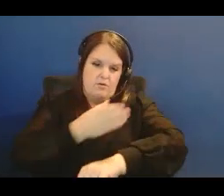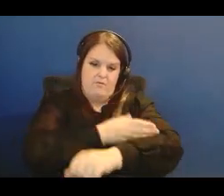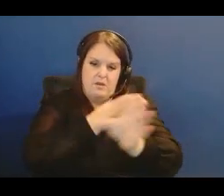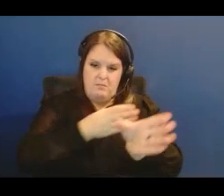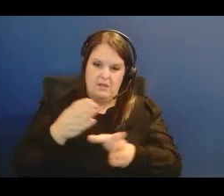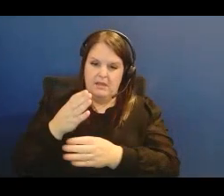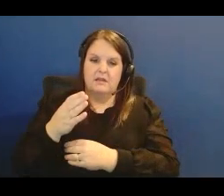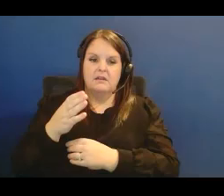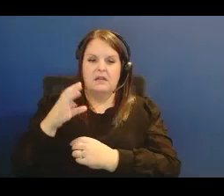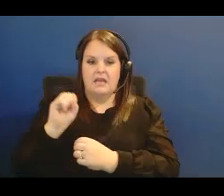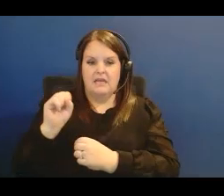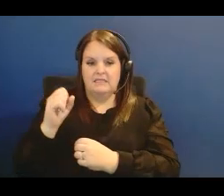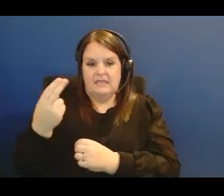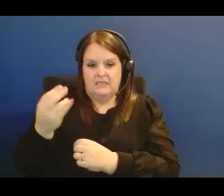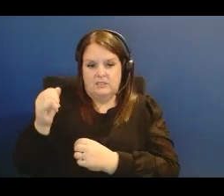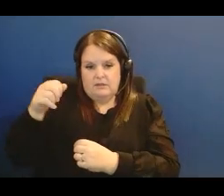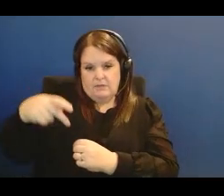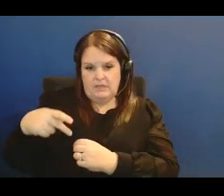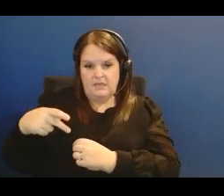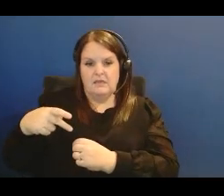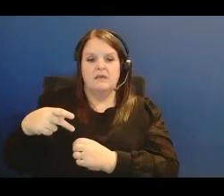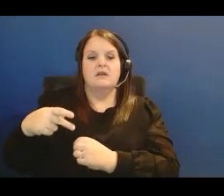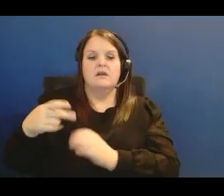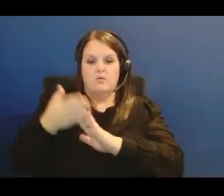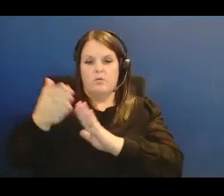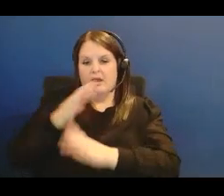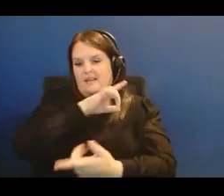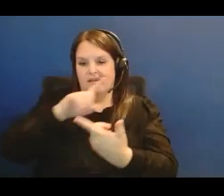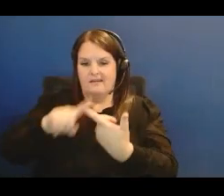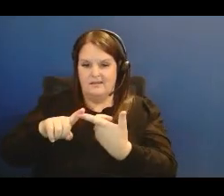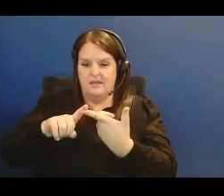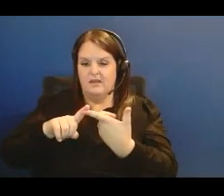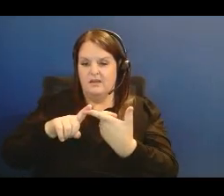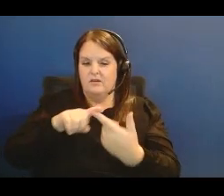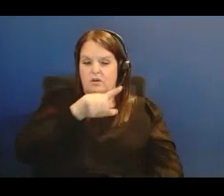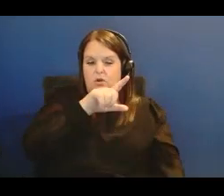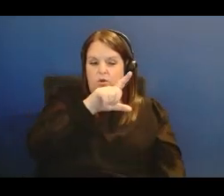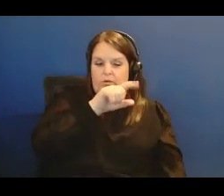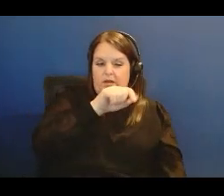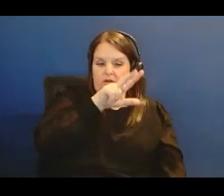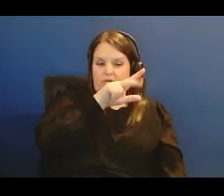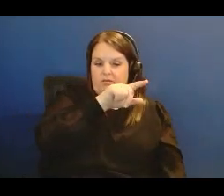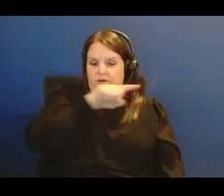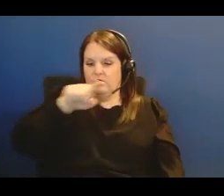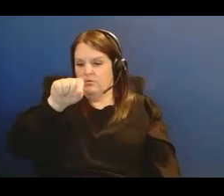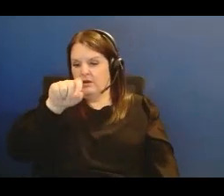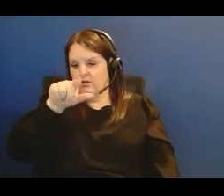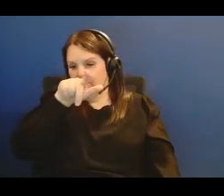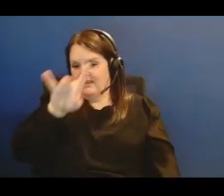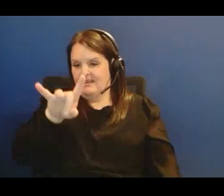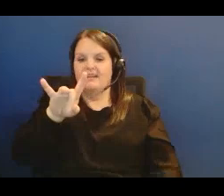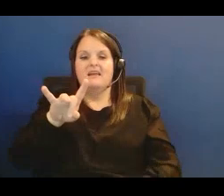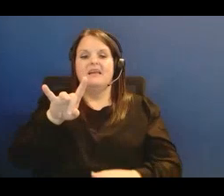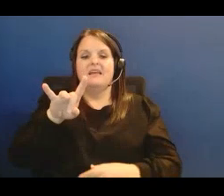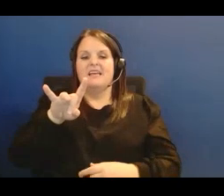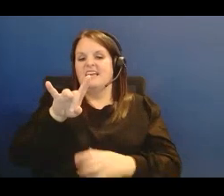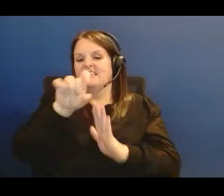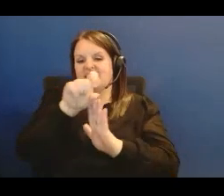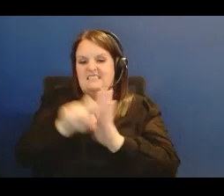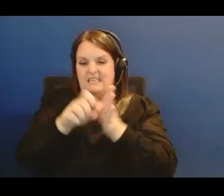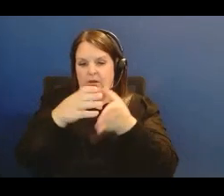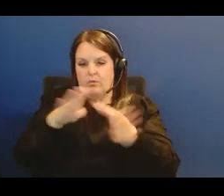SHIP. This one is running to 2023-2028, and the SHIP is the statewide strategic plan.